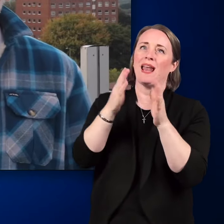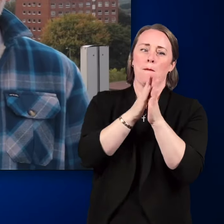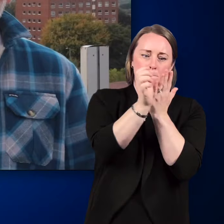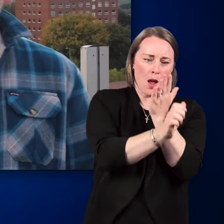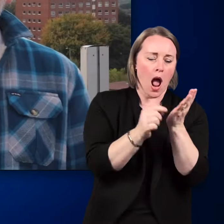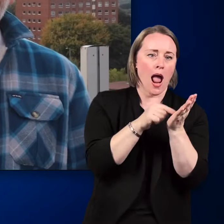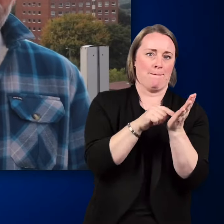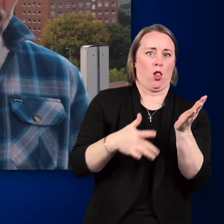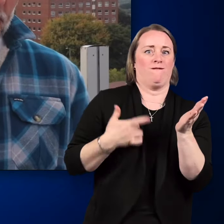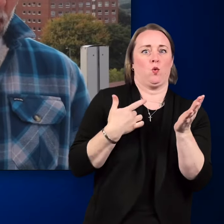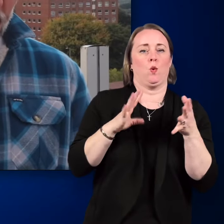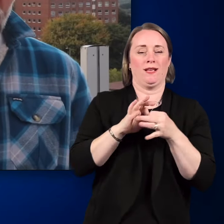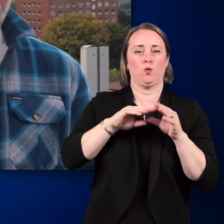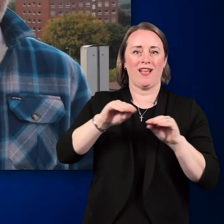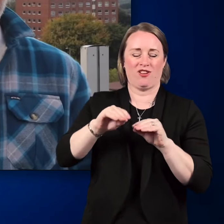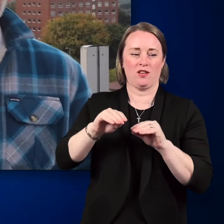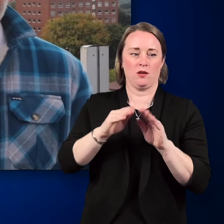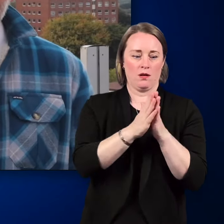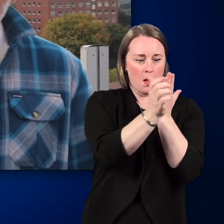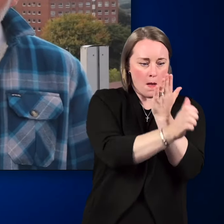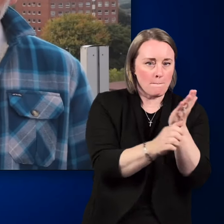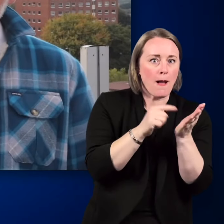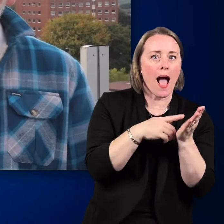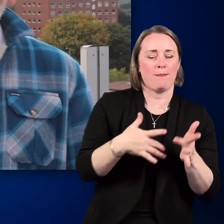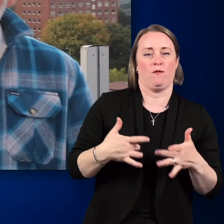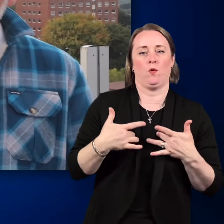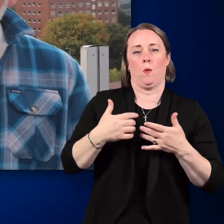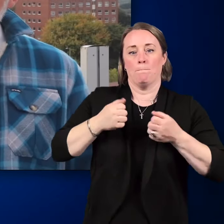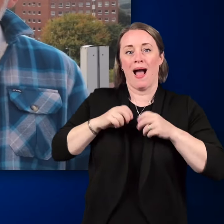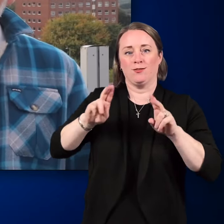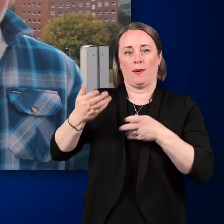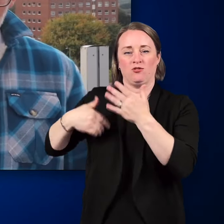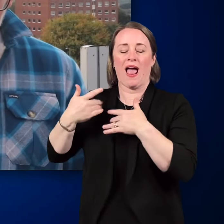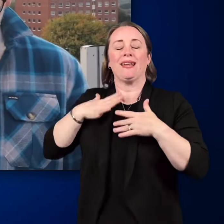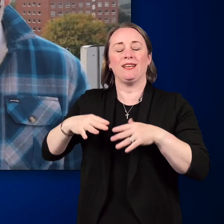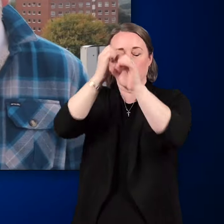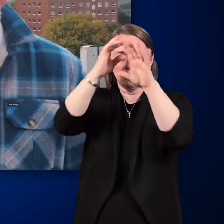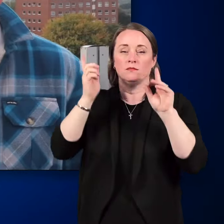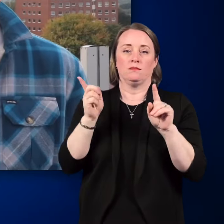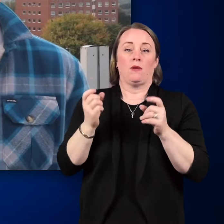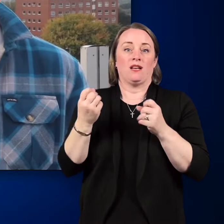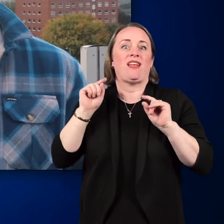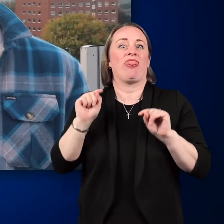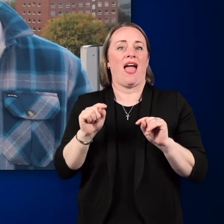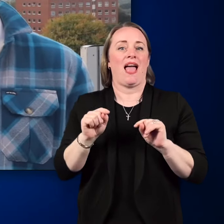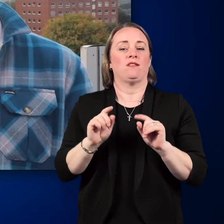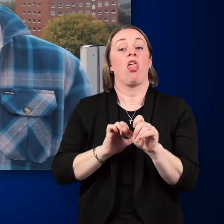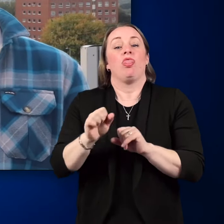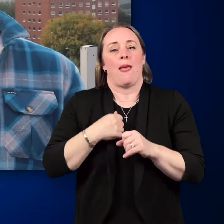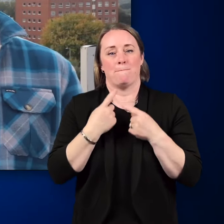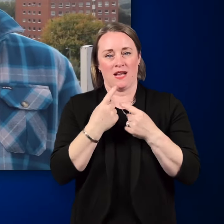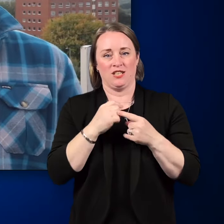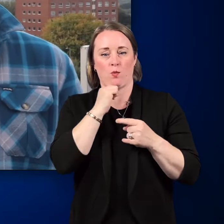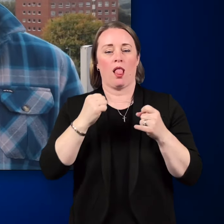young people, on my subject, history, in order to bring flourishing to it. What about